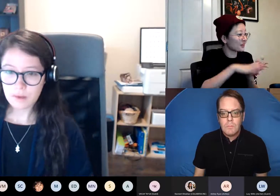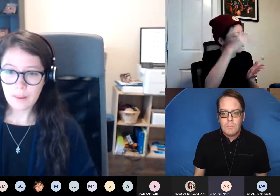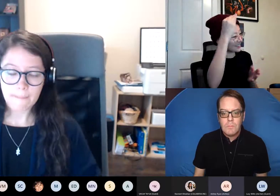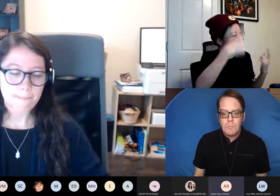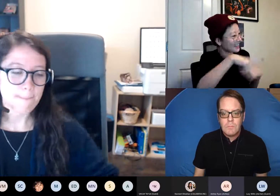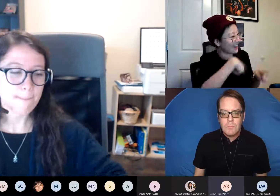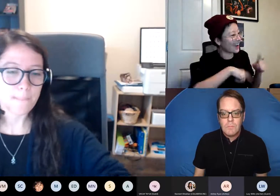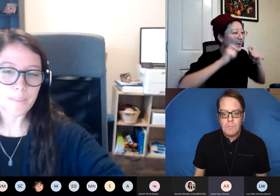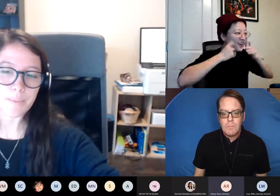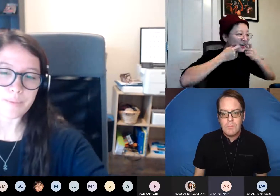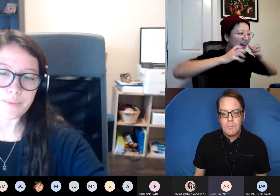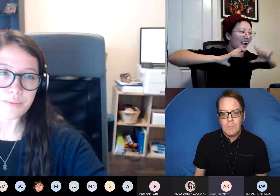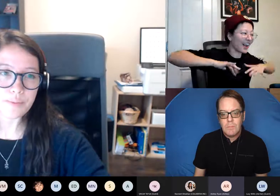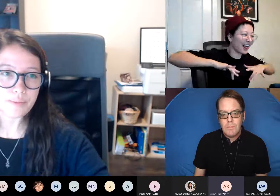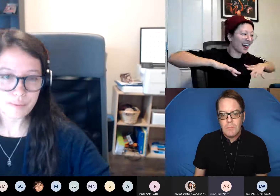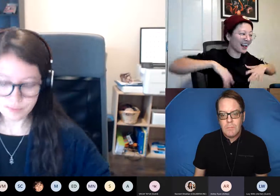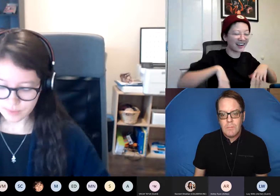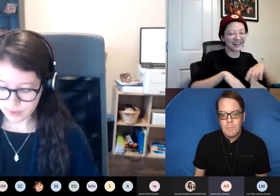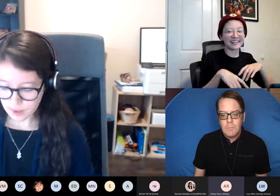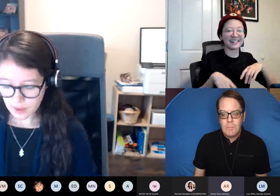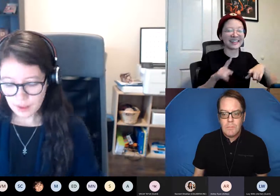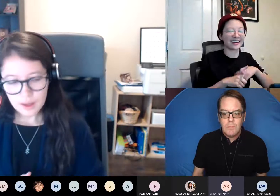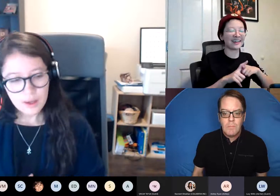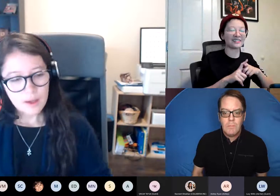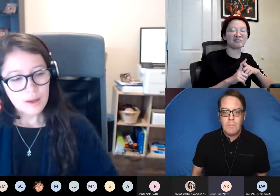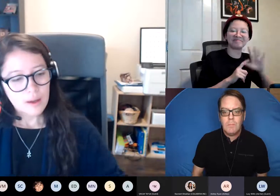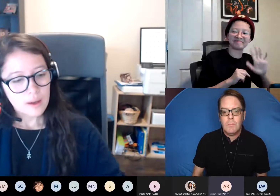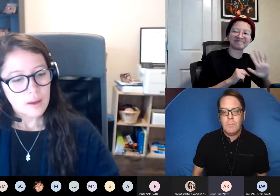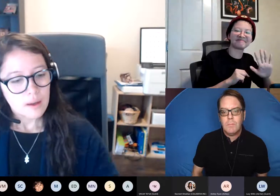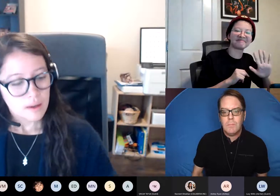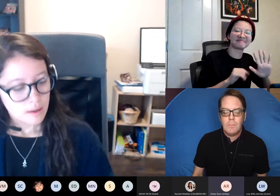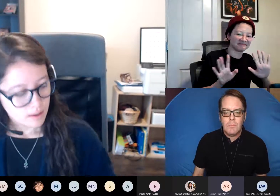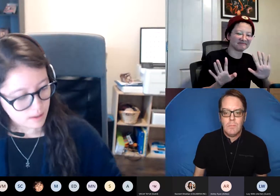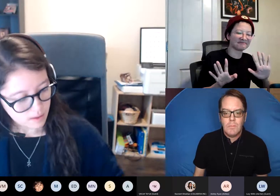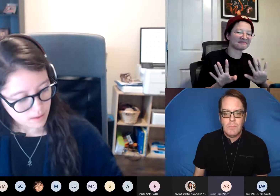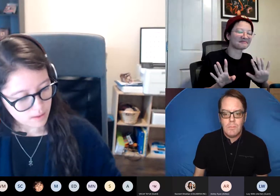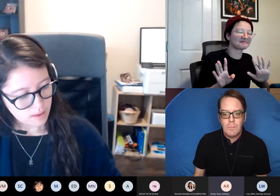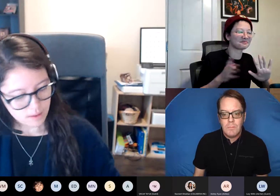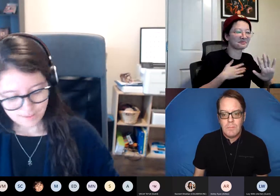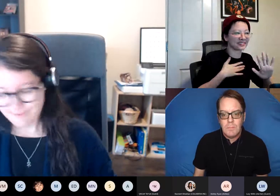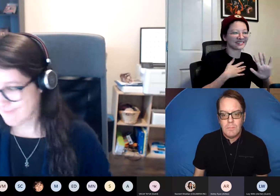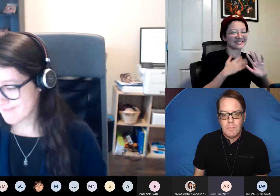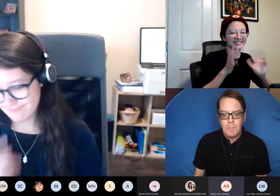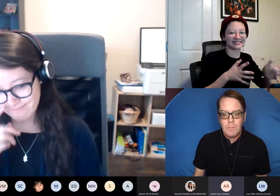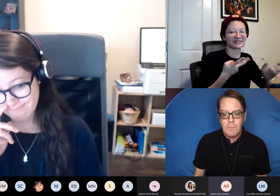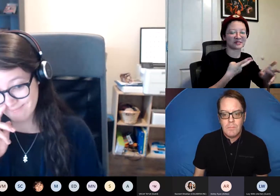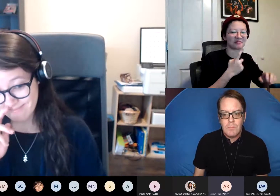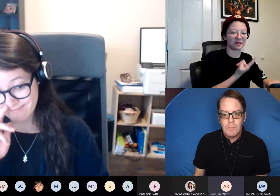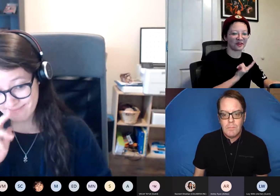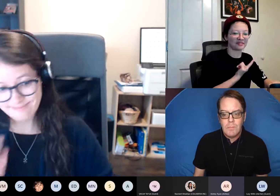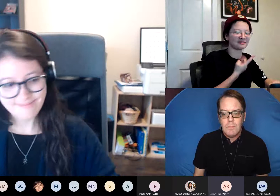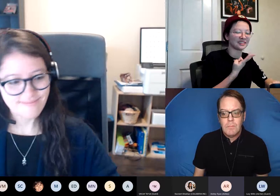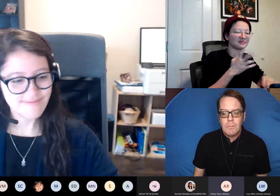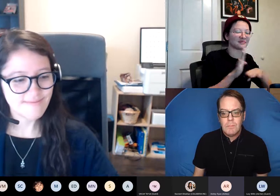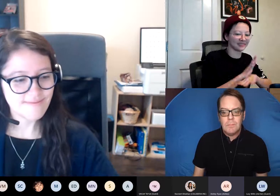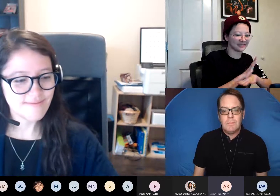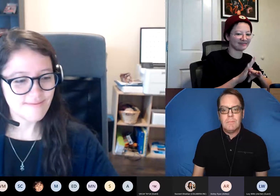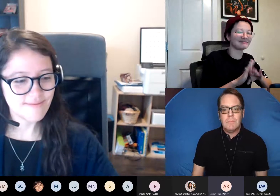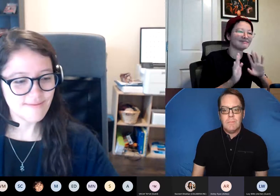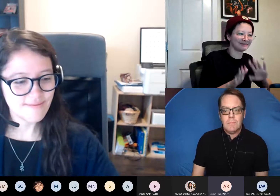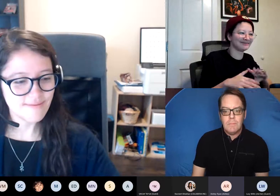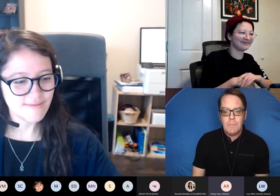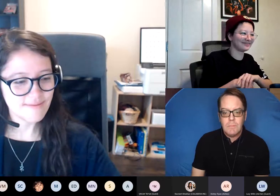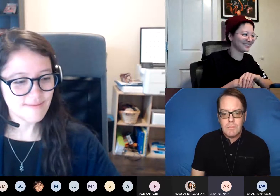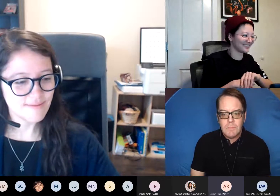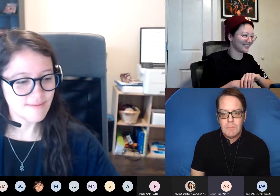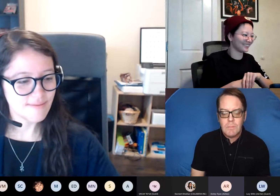Sometimes people will talk with my interpreter, oh, hey, how'd you learn sign language? That's such a cool job. That's really neat. I understand that,